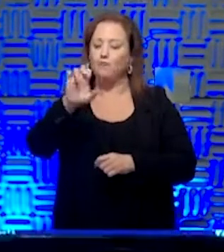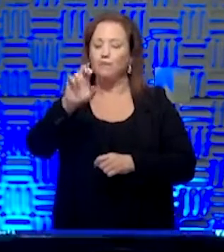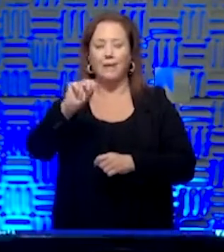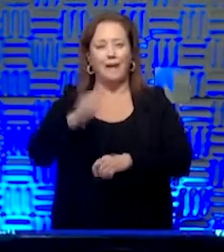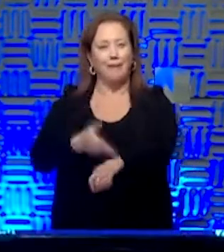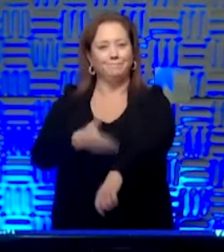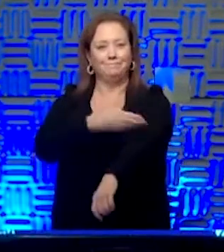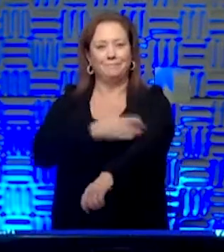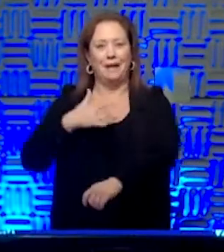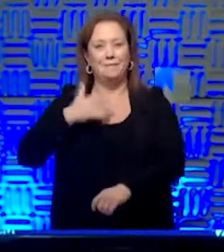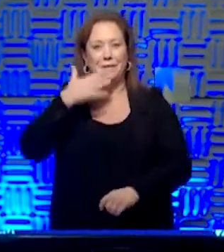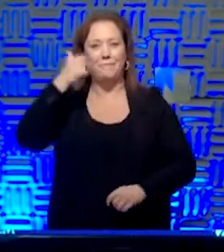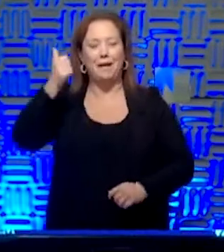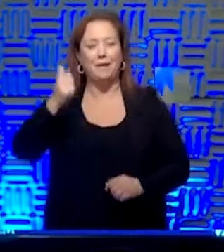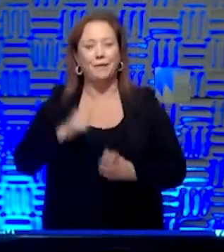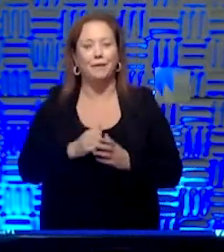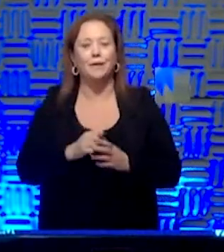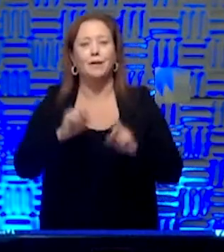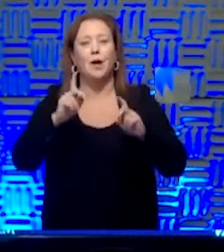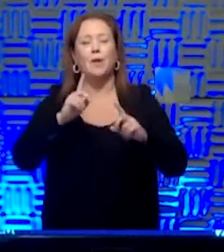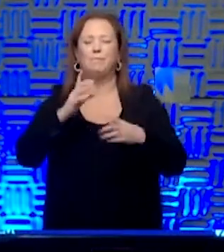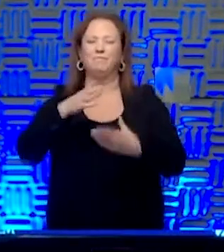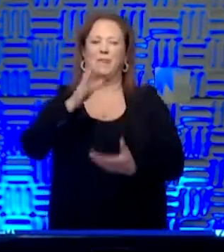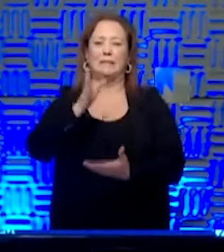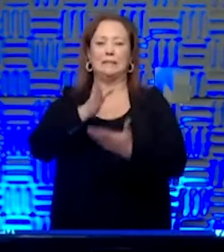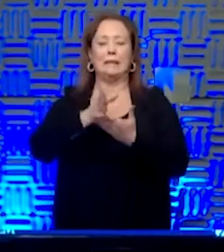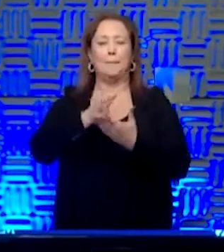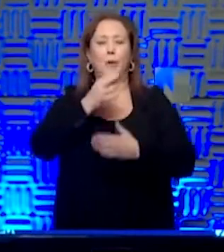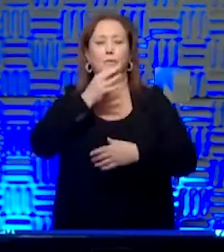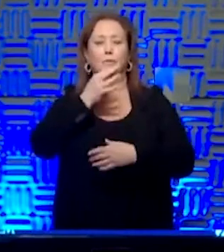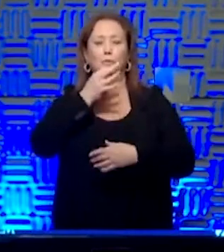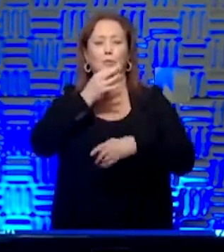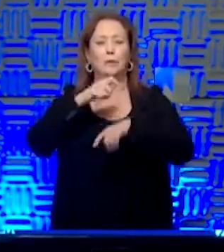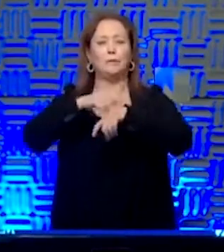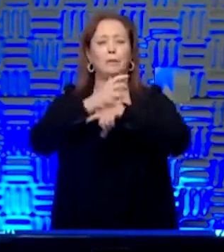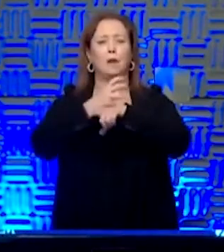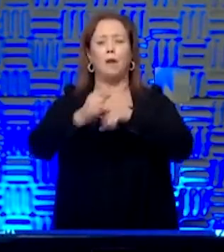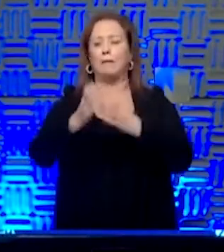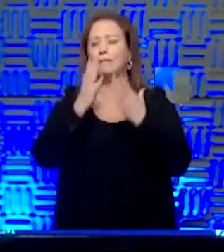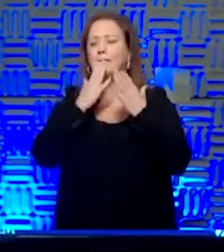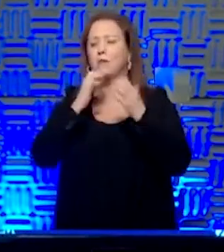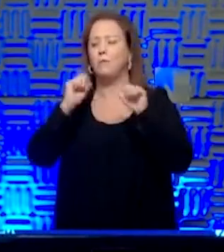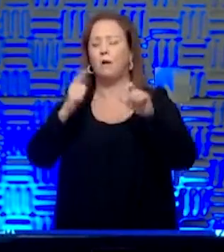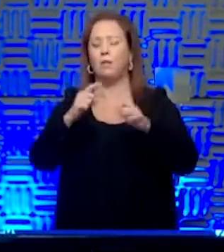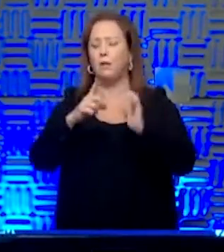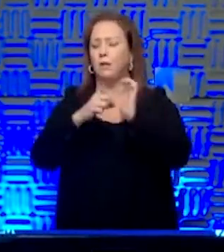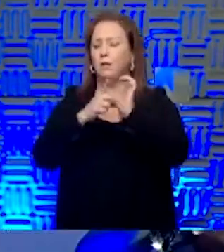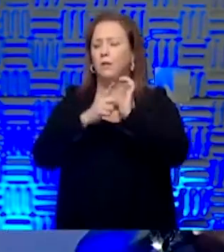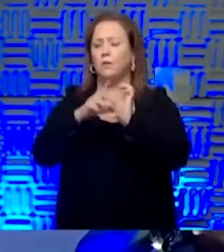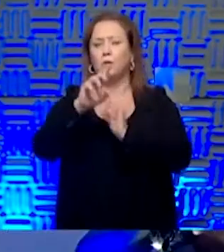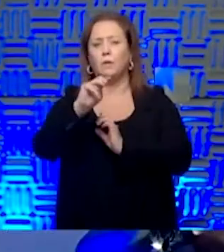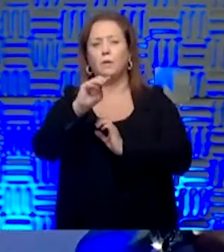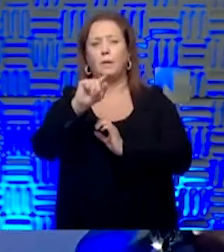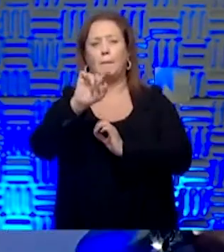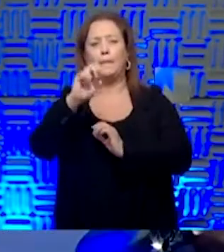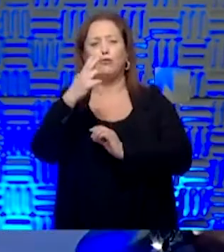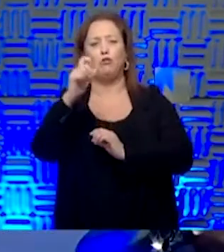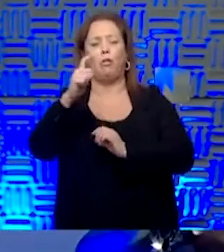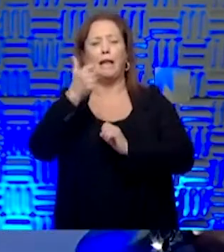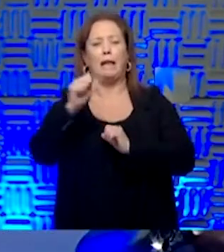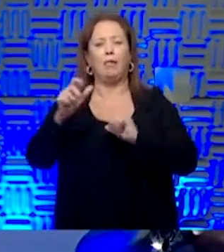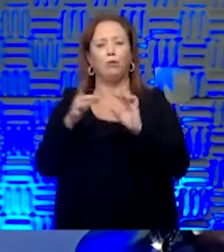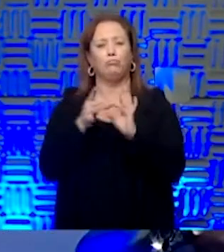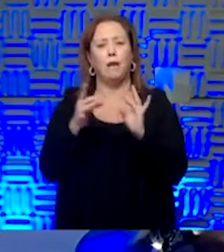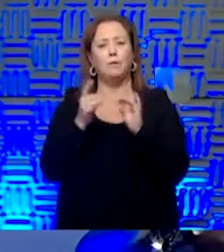Yeah. All right. I think we're going to have to wrap up this today, and I wanted to thank everybody for doing it. Mitchell, any other thoughts that you would have that you want to make